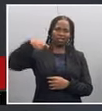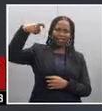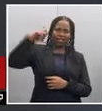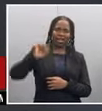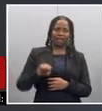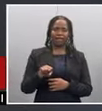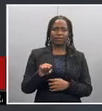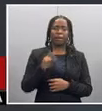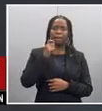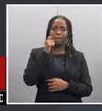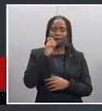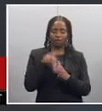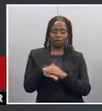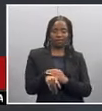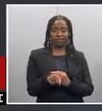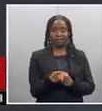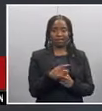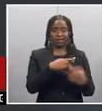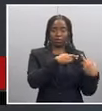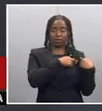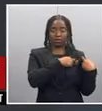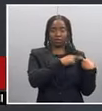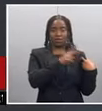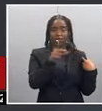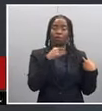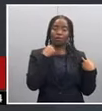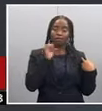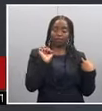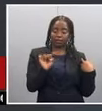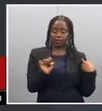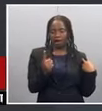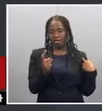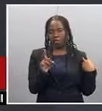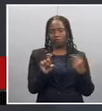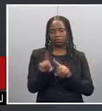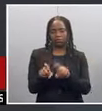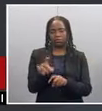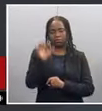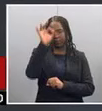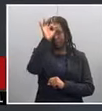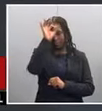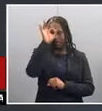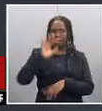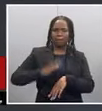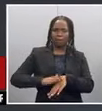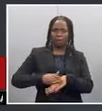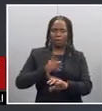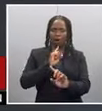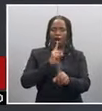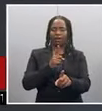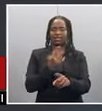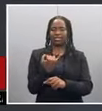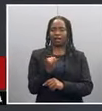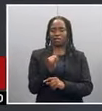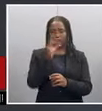in court in connection with their deaths. Another man has been taken in for questioning. And police have yet to give any answers as to what could